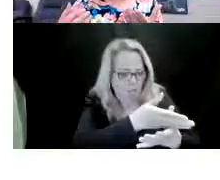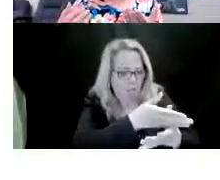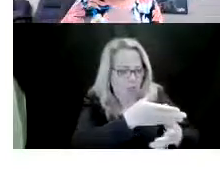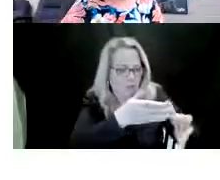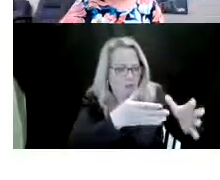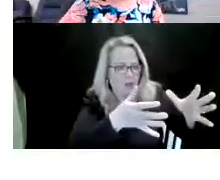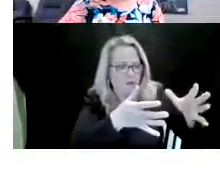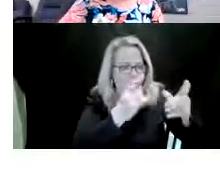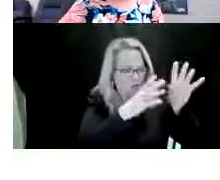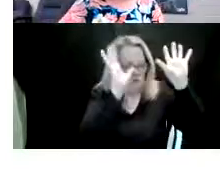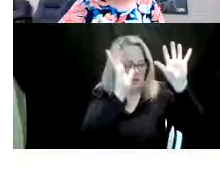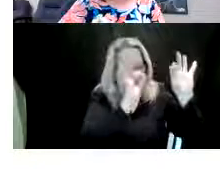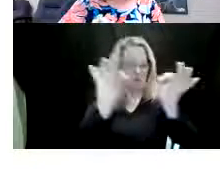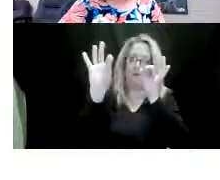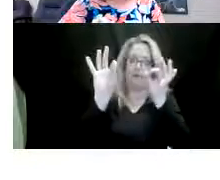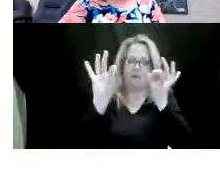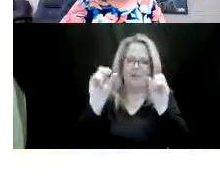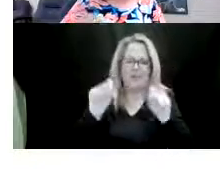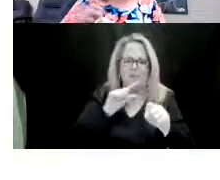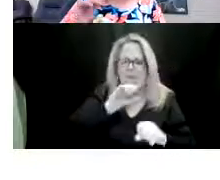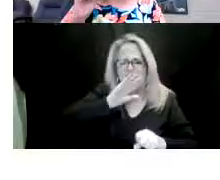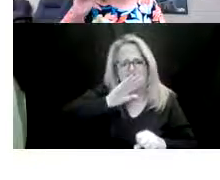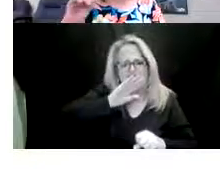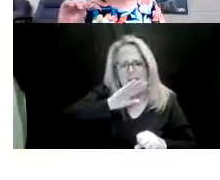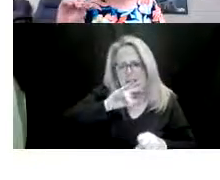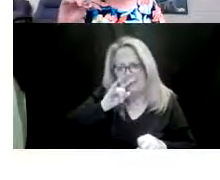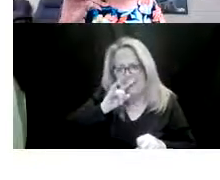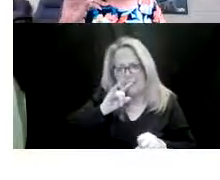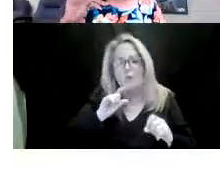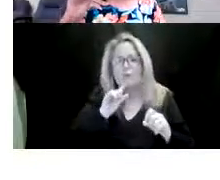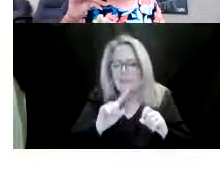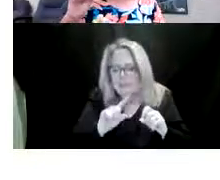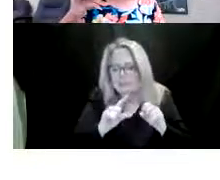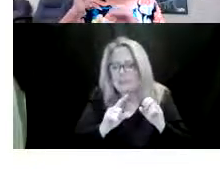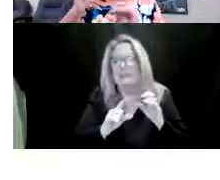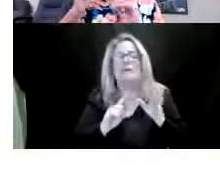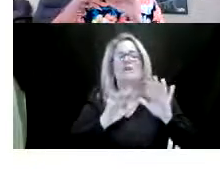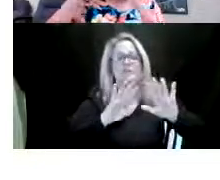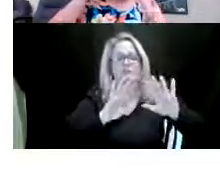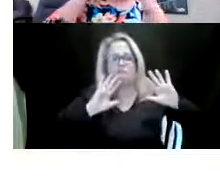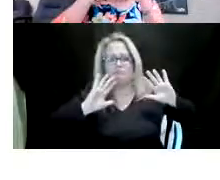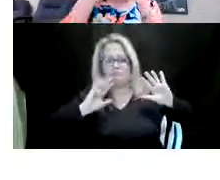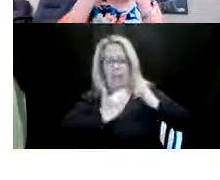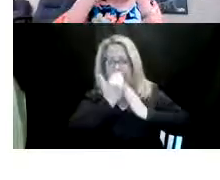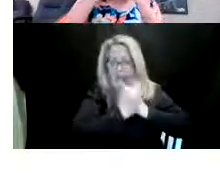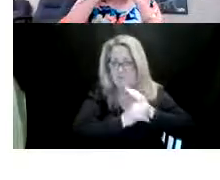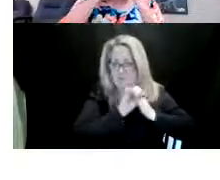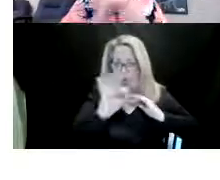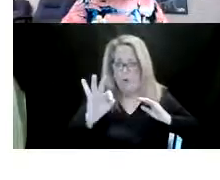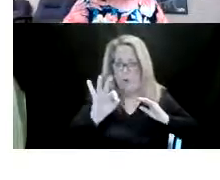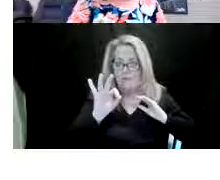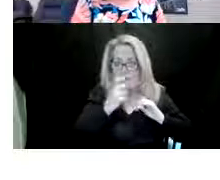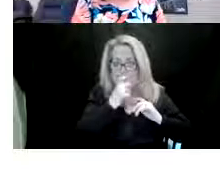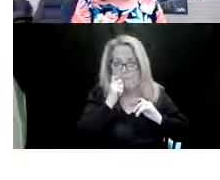really intrusive and it can be frustrating to kids. So kind of hands off and kind of keep your lips